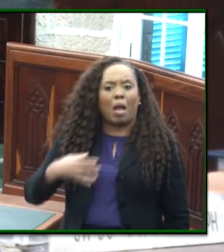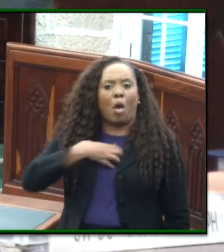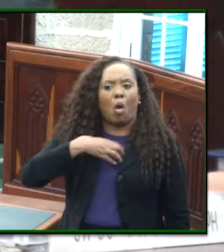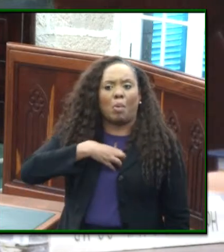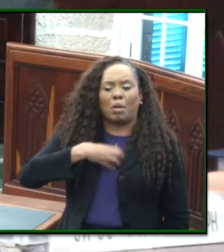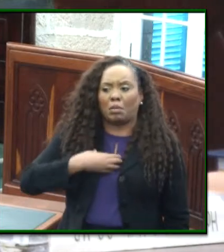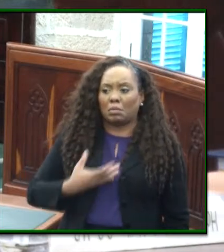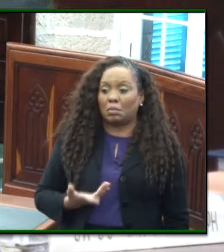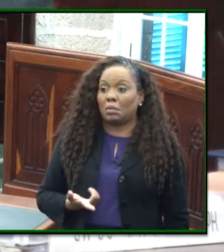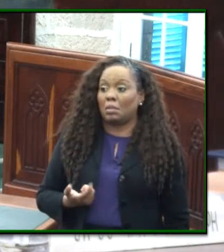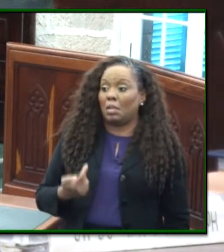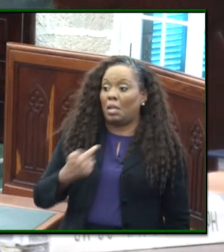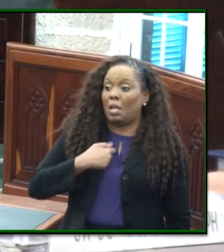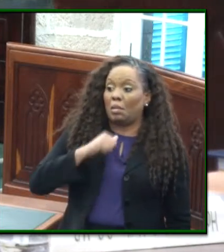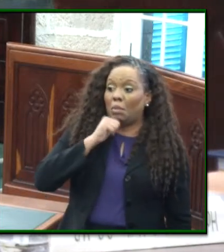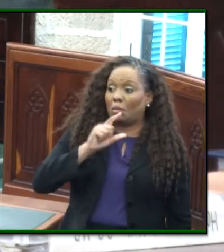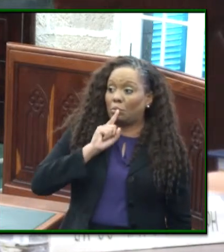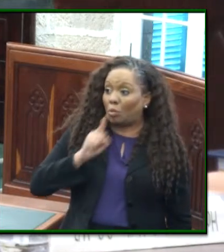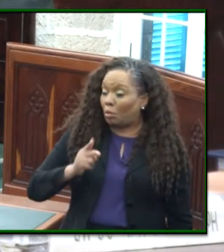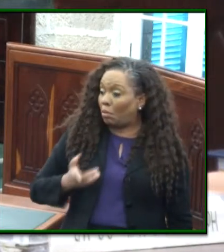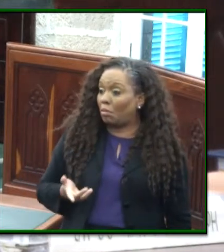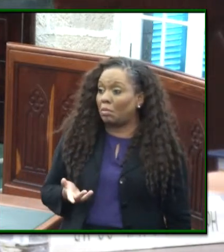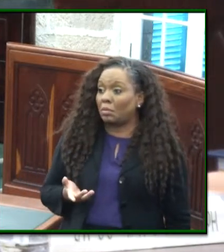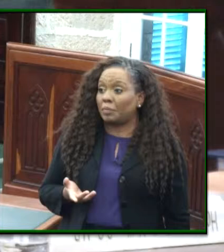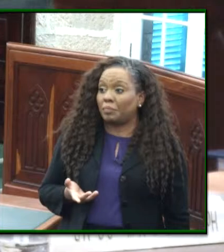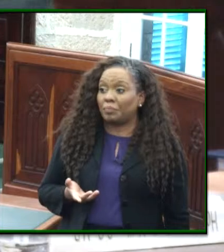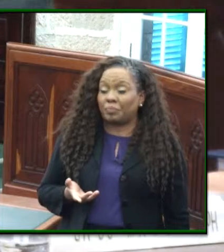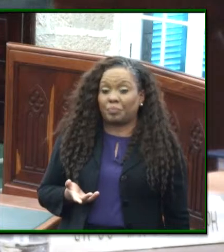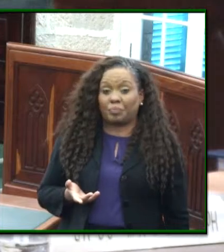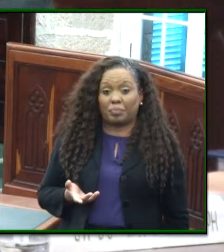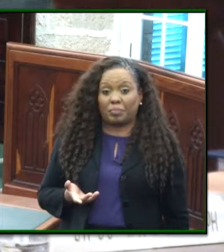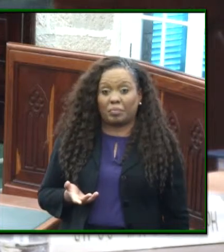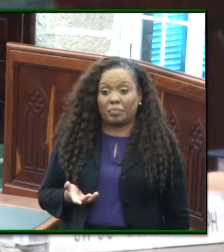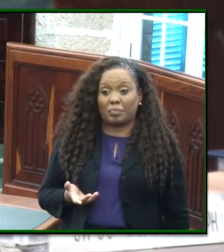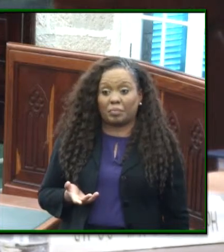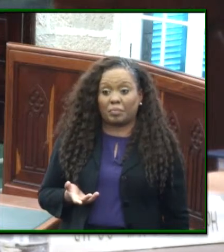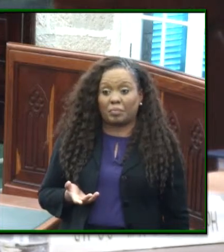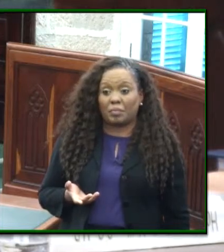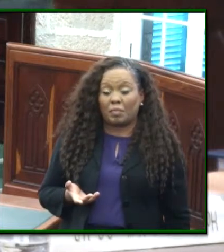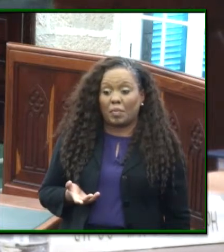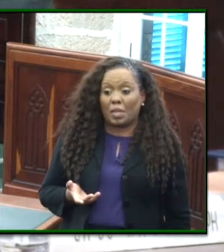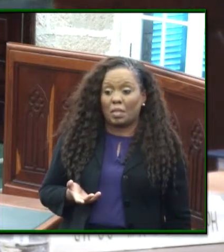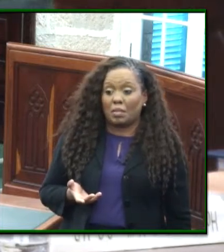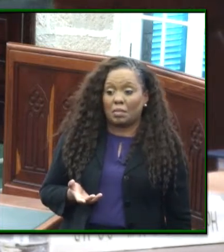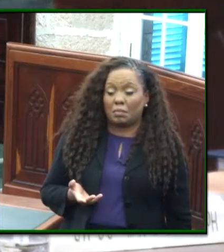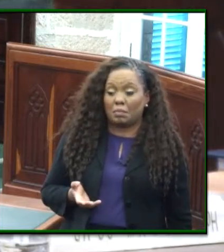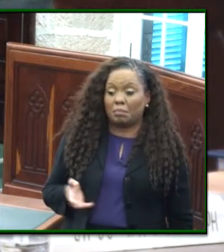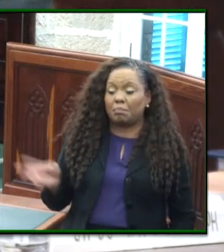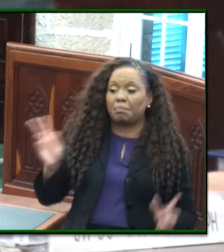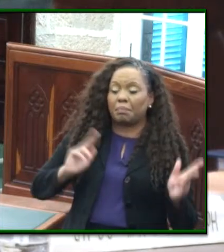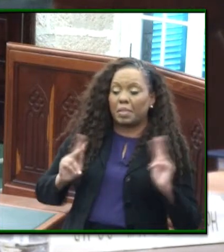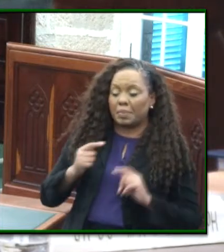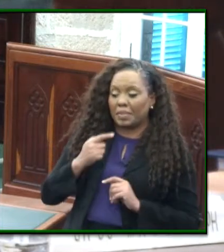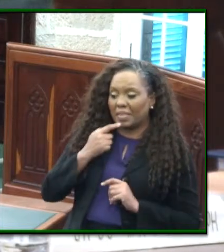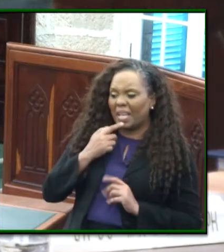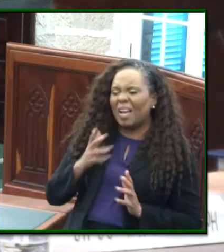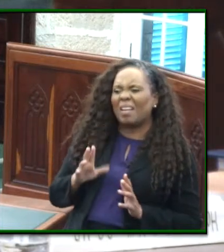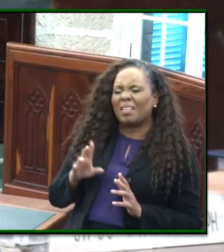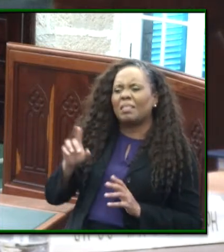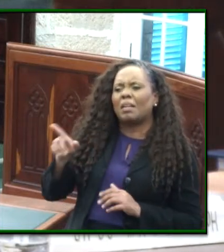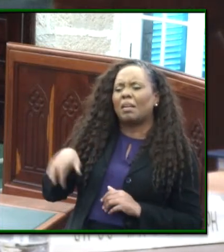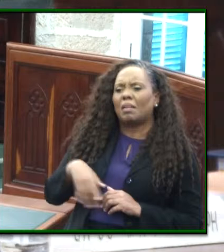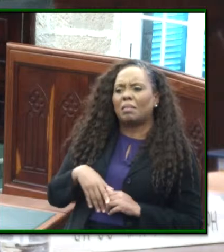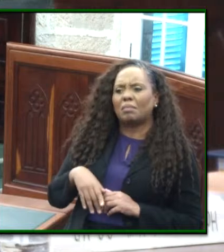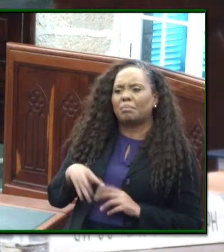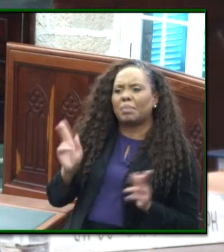Therefore, I am not sure that the fact that you're not getting the level of complaints coming in is indicative of the